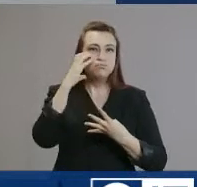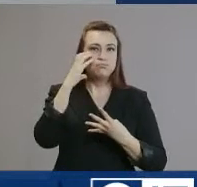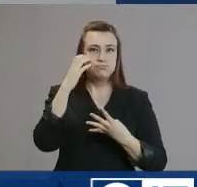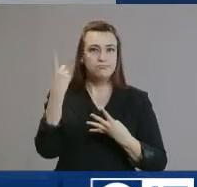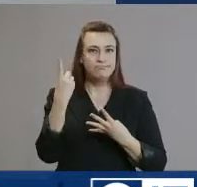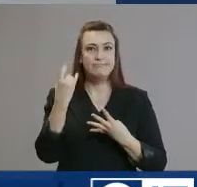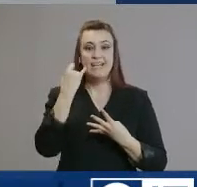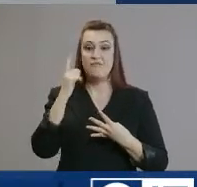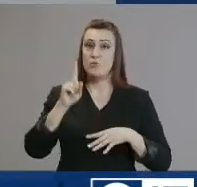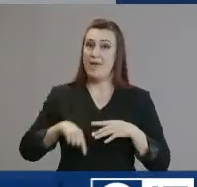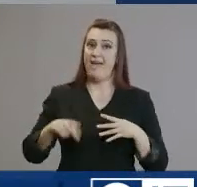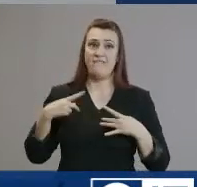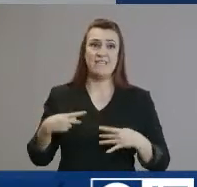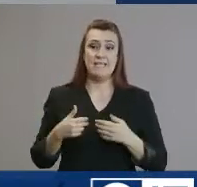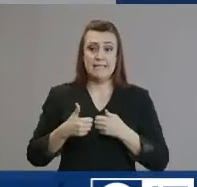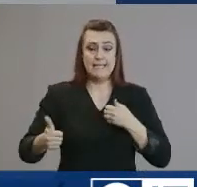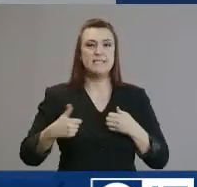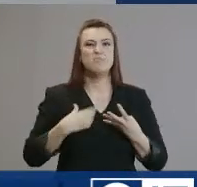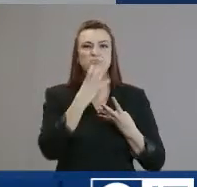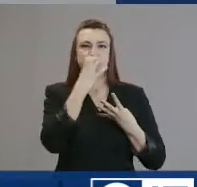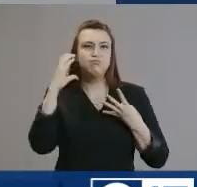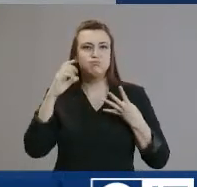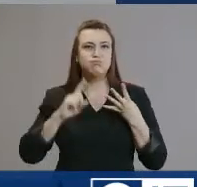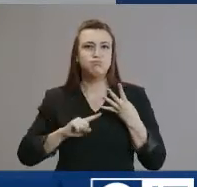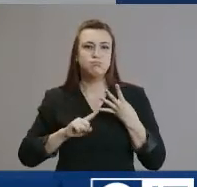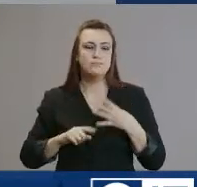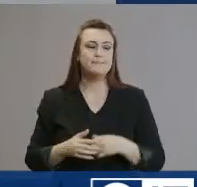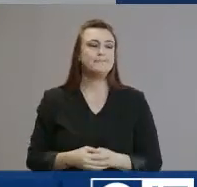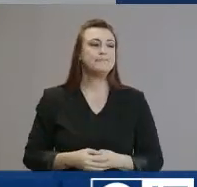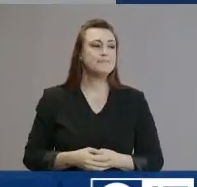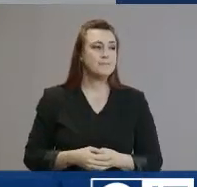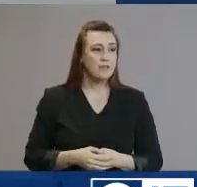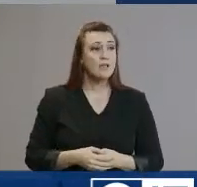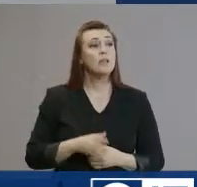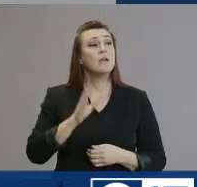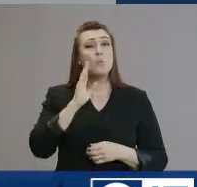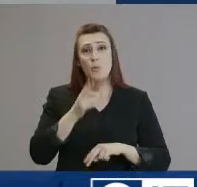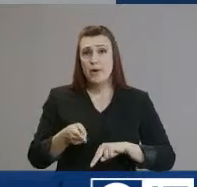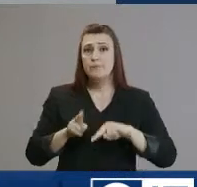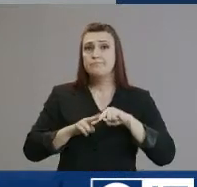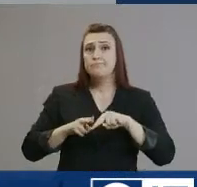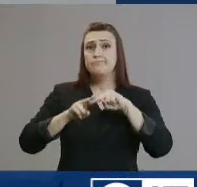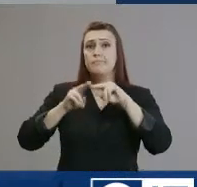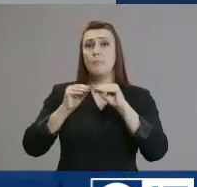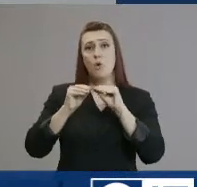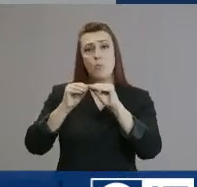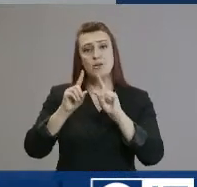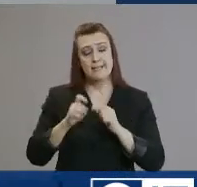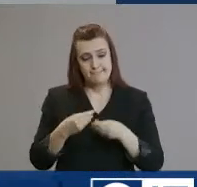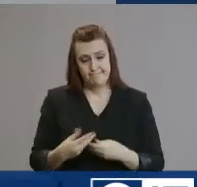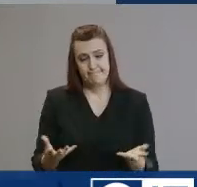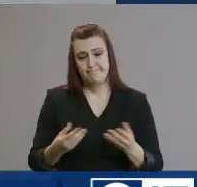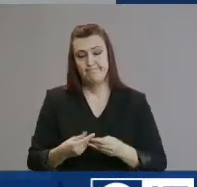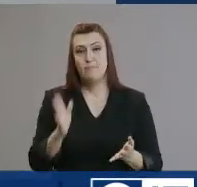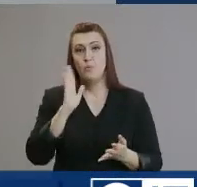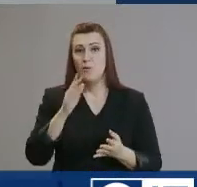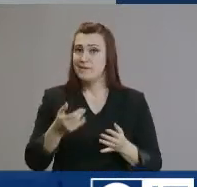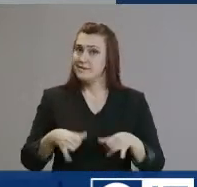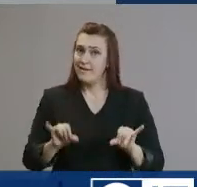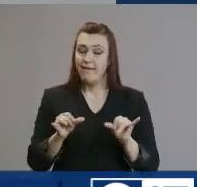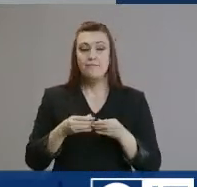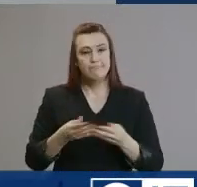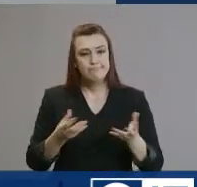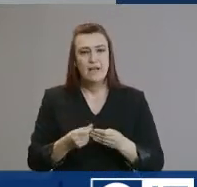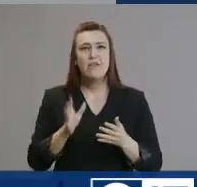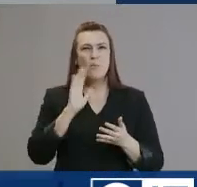distance. We'll continue to increase testing in the state of Arizona, which will give us more sightline to what our